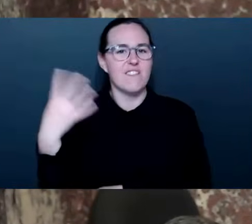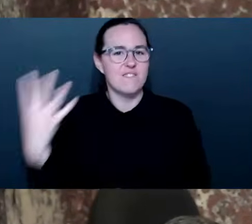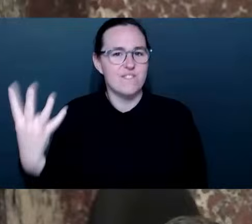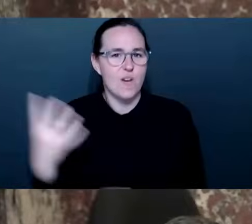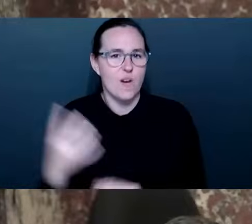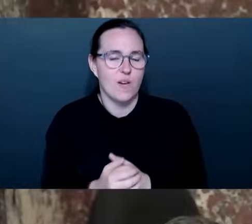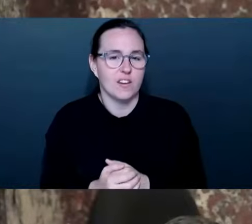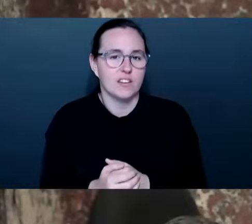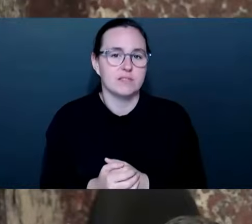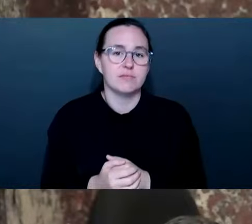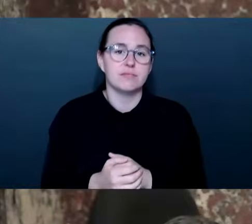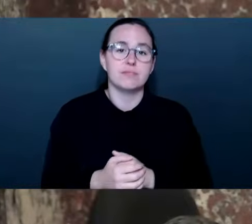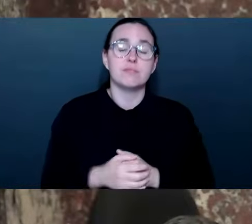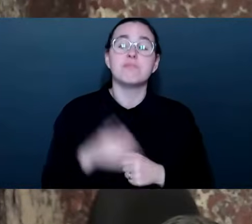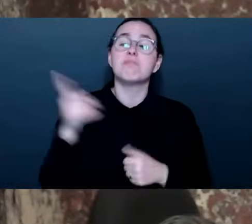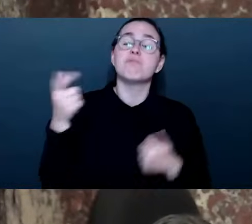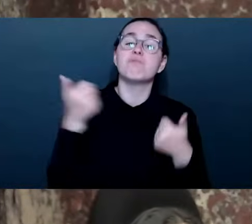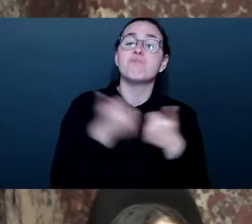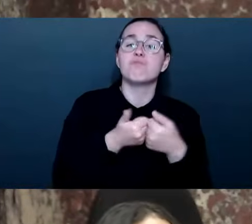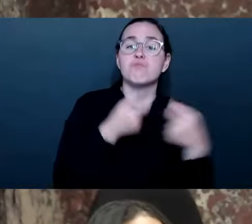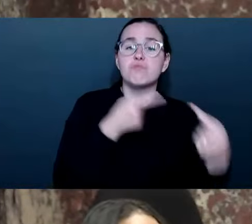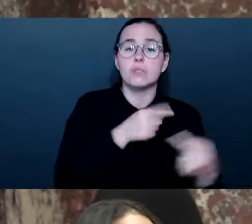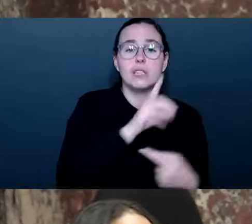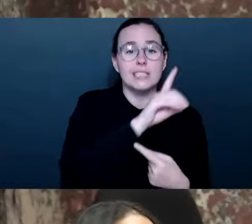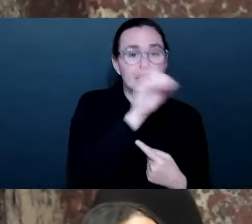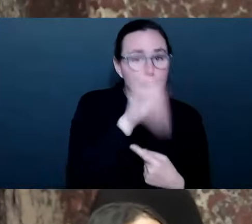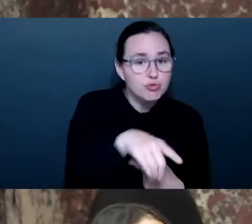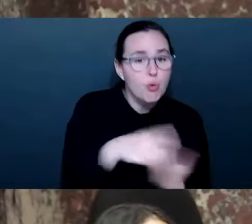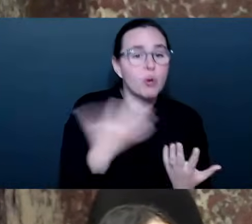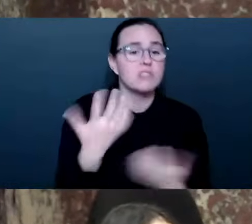the World Series. Let's keep cheering them on.